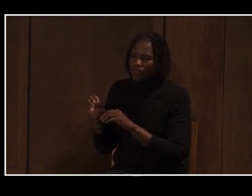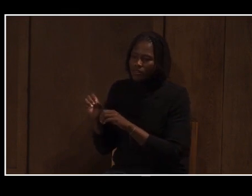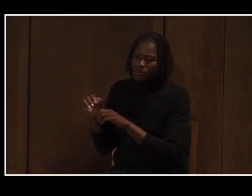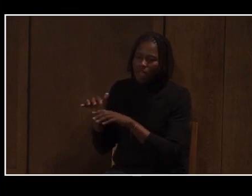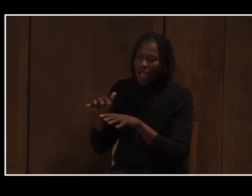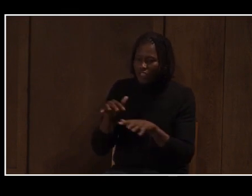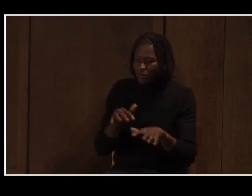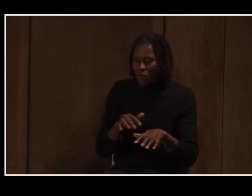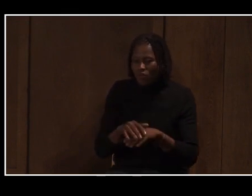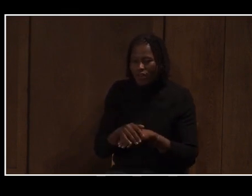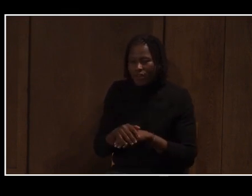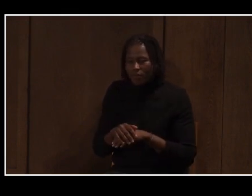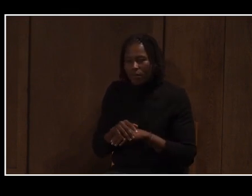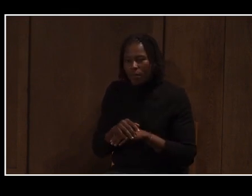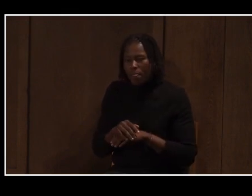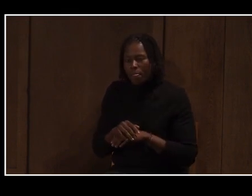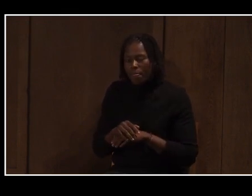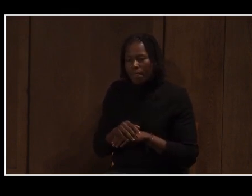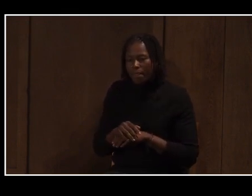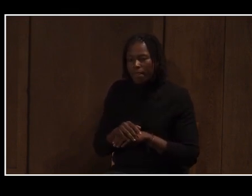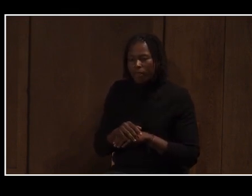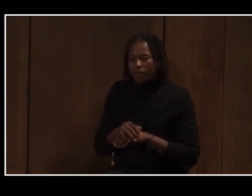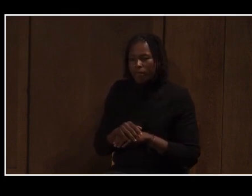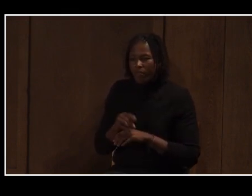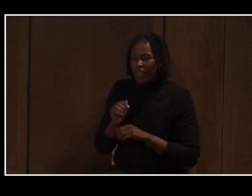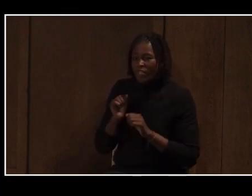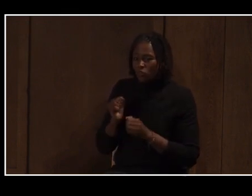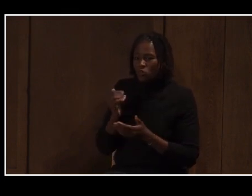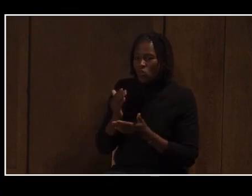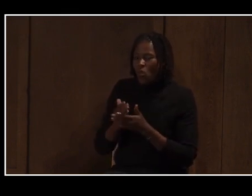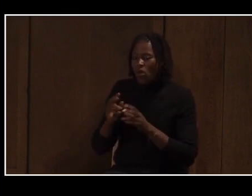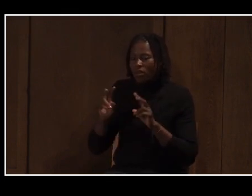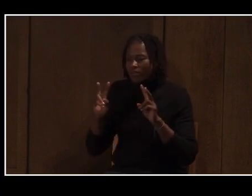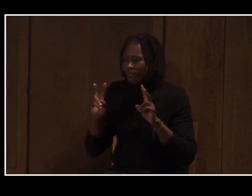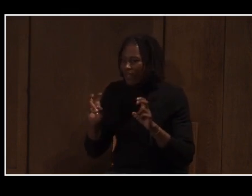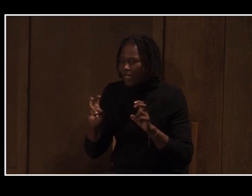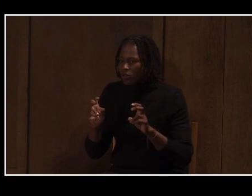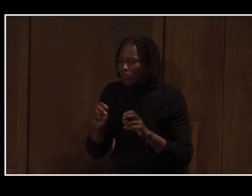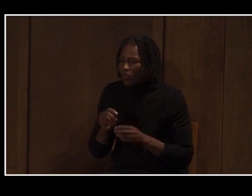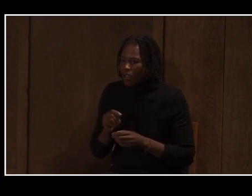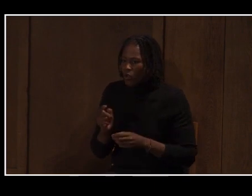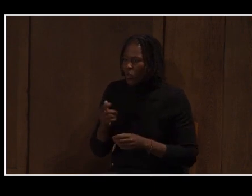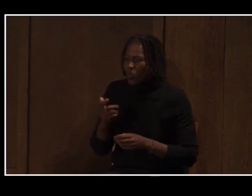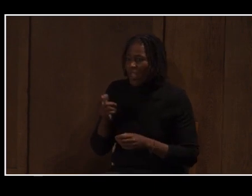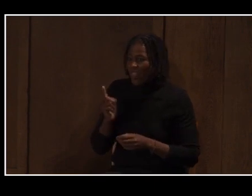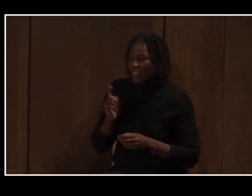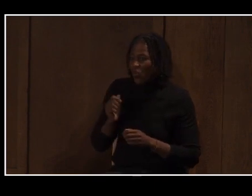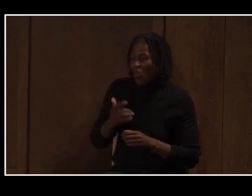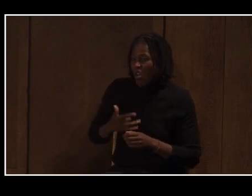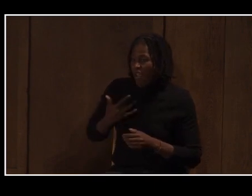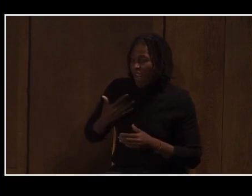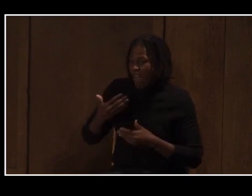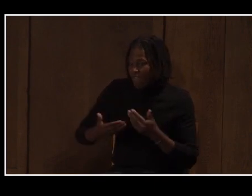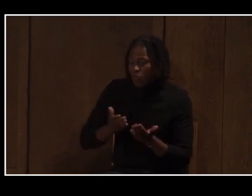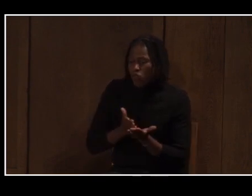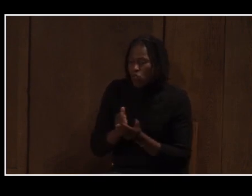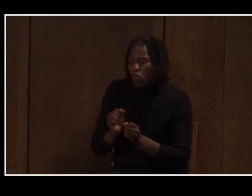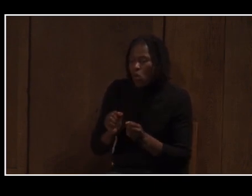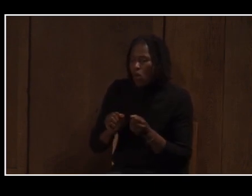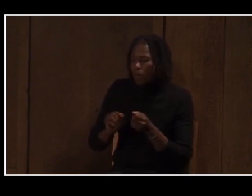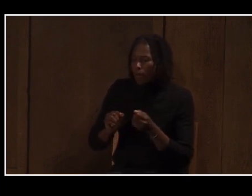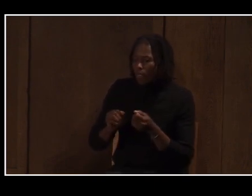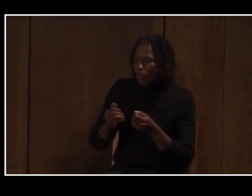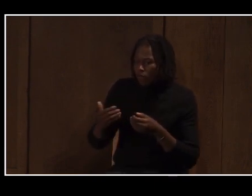you live that life. And I feel like you do that through your cultural practices, how you imagine, how